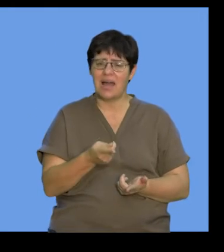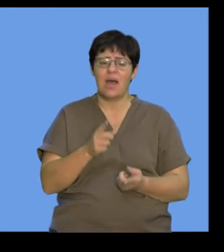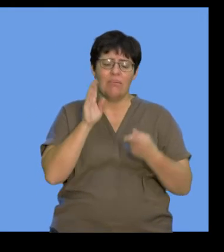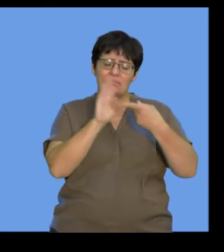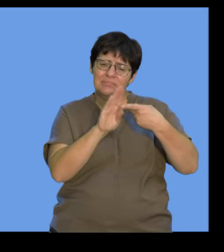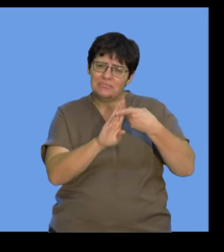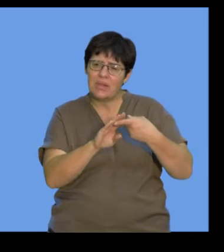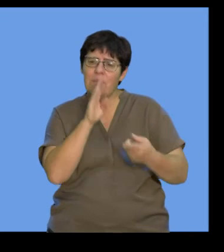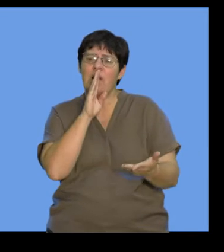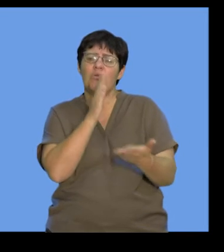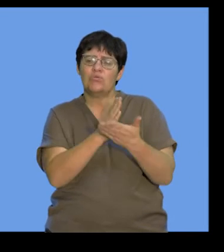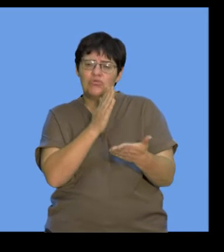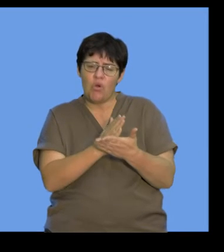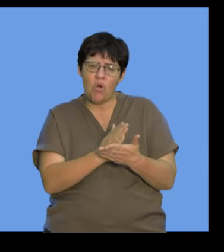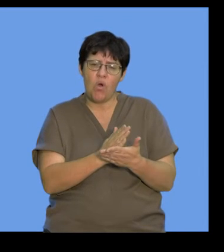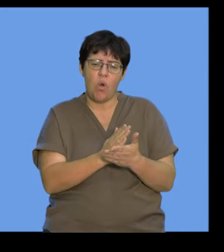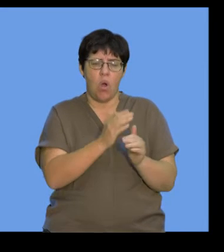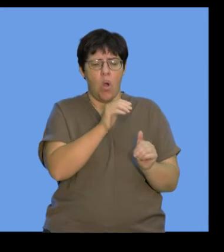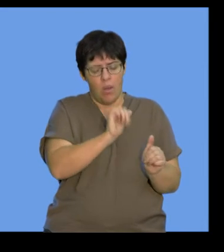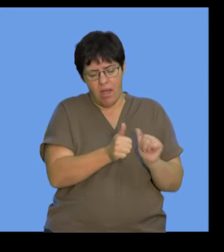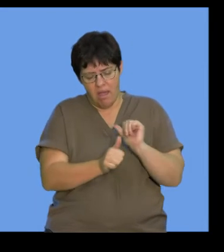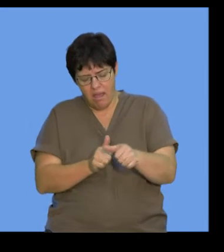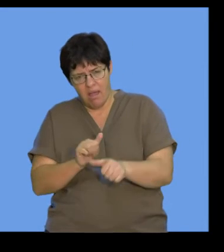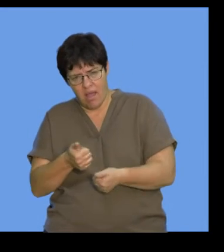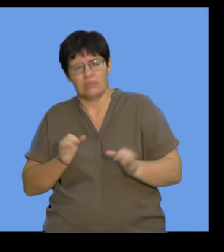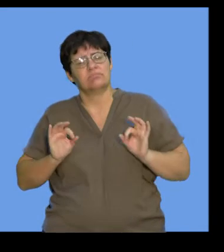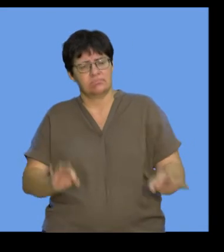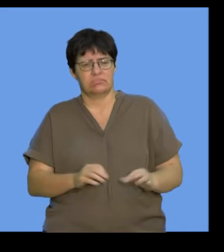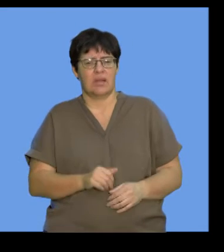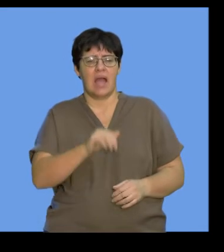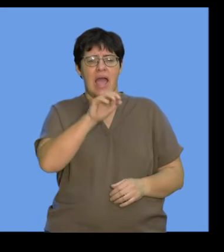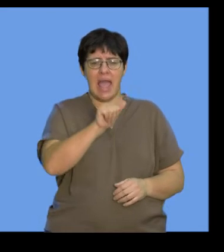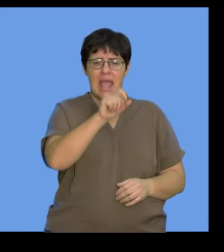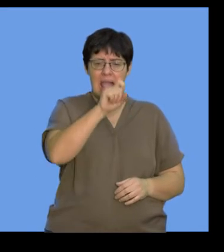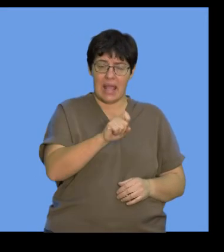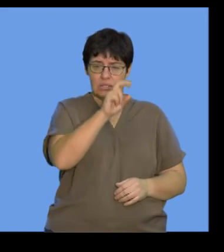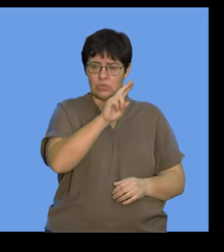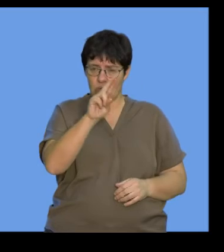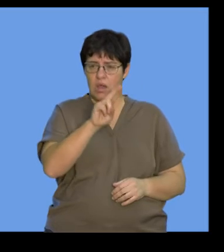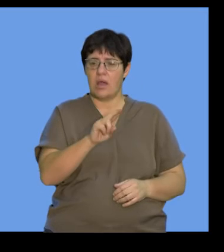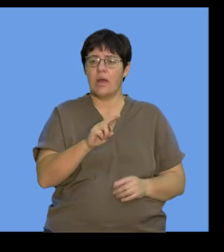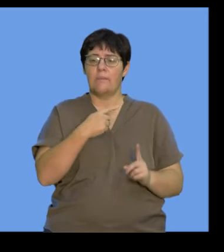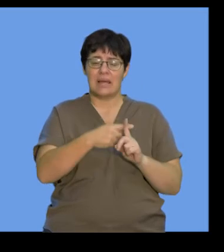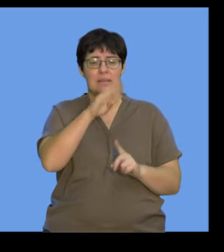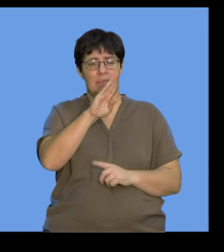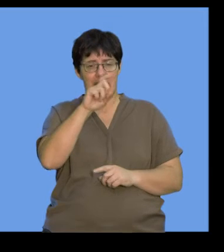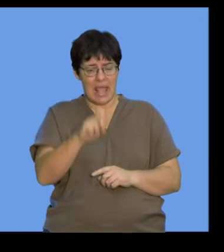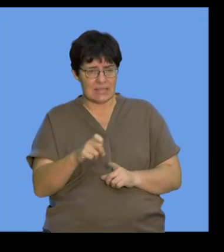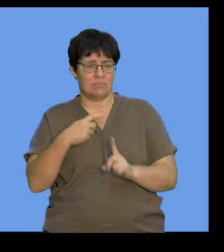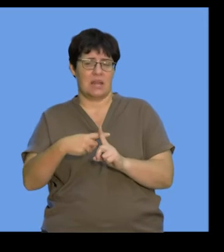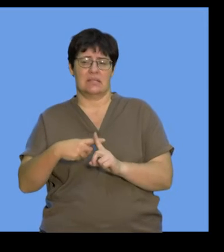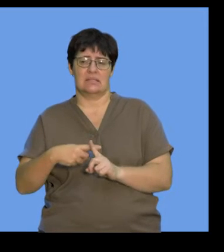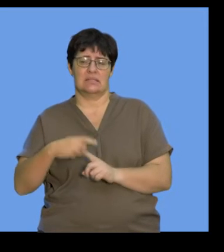you must make sure that it is in the correct order. What do I mean? Ax squared plus bx plus c. That's the correct